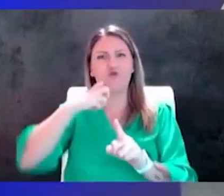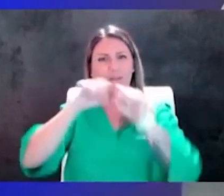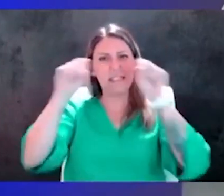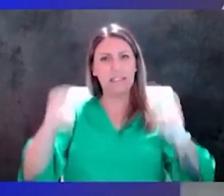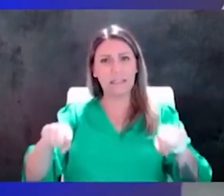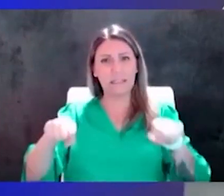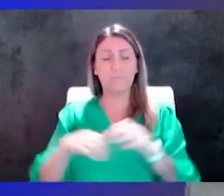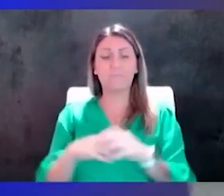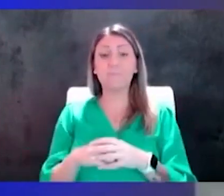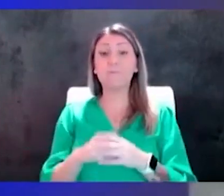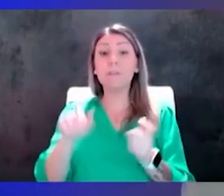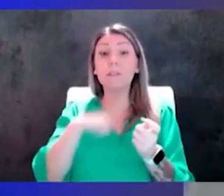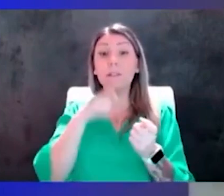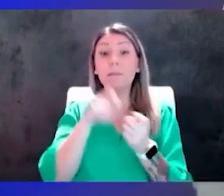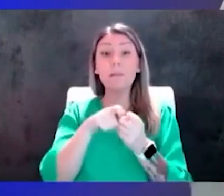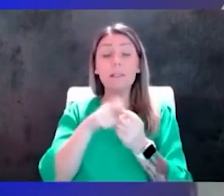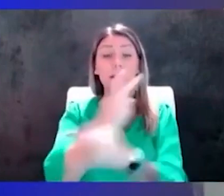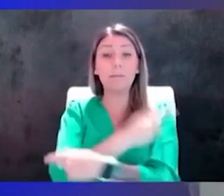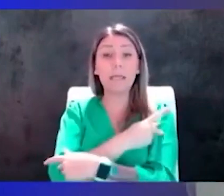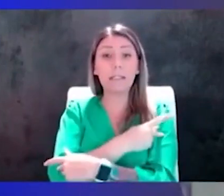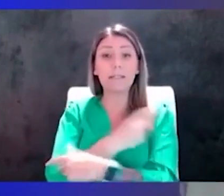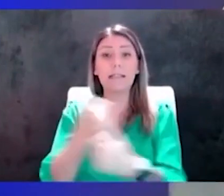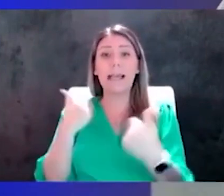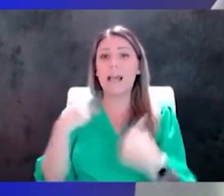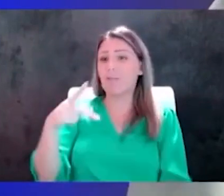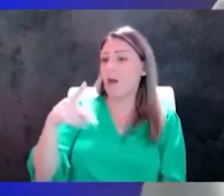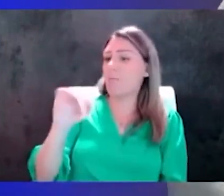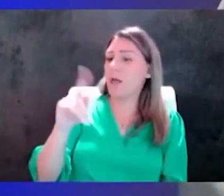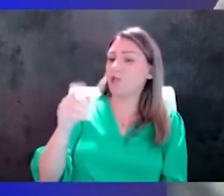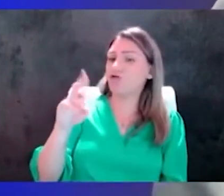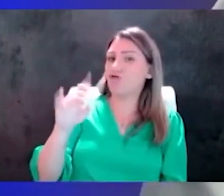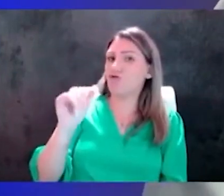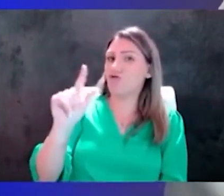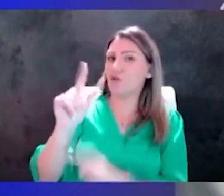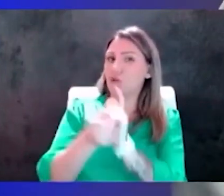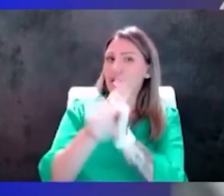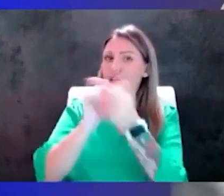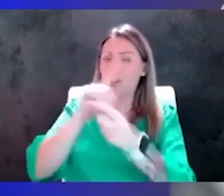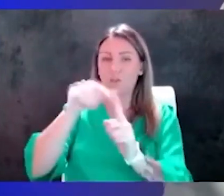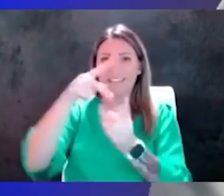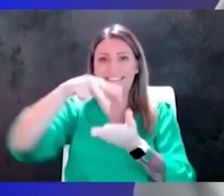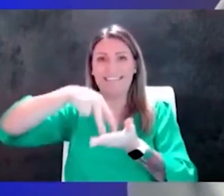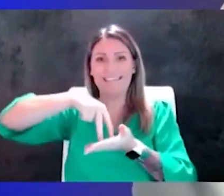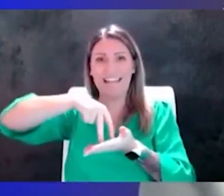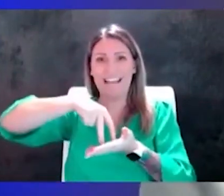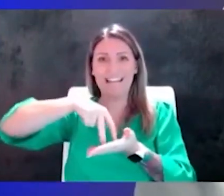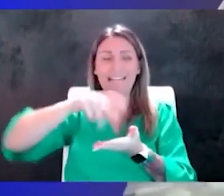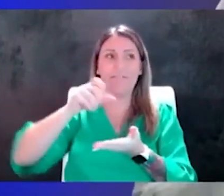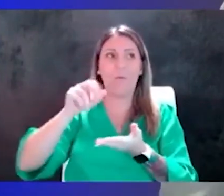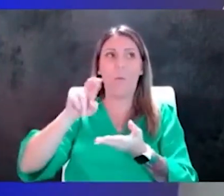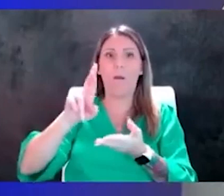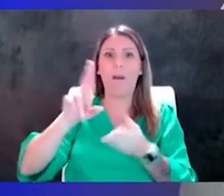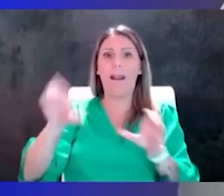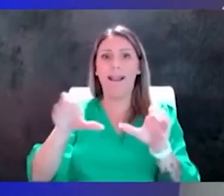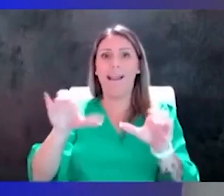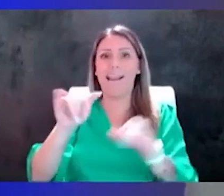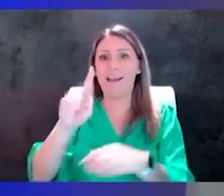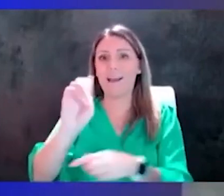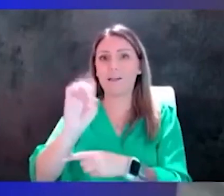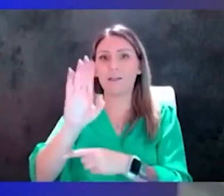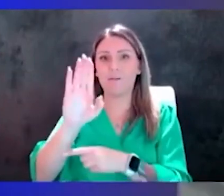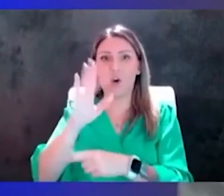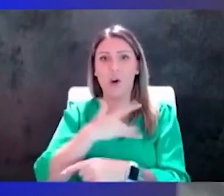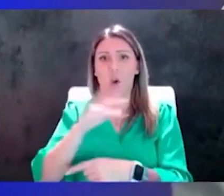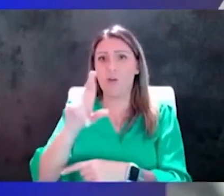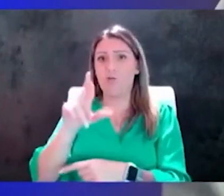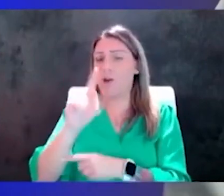with patients when they're having postural changes. So like Mikayla was talking about, when she was standing up or trying to be active, her heart rate was spiking up, right? And